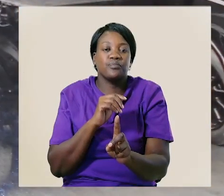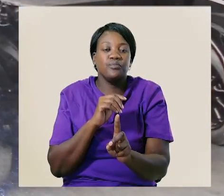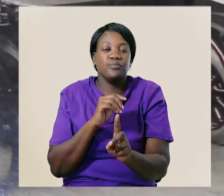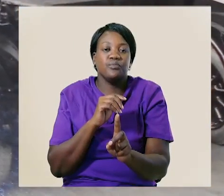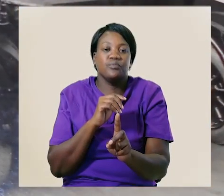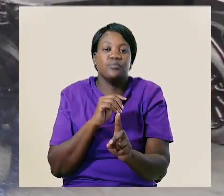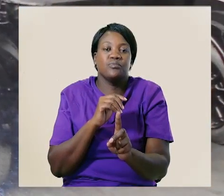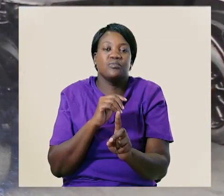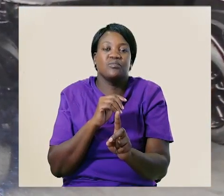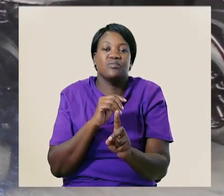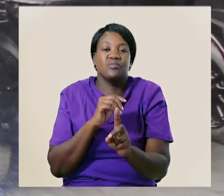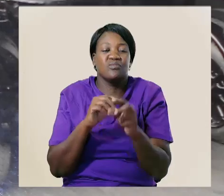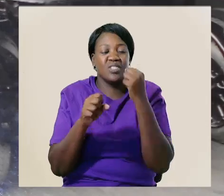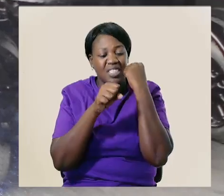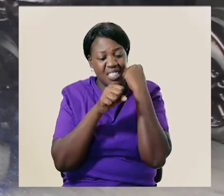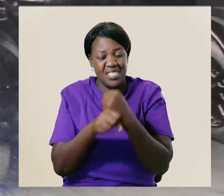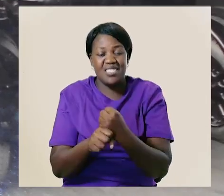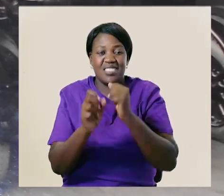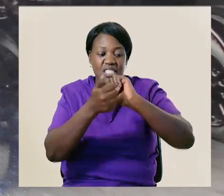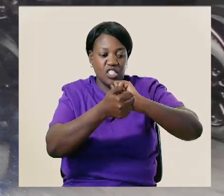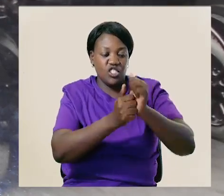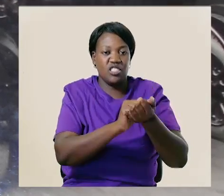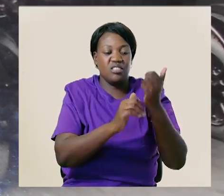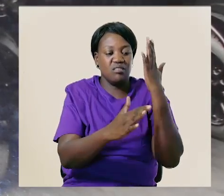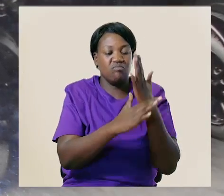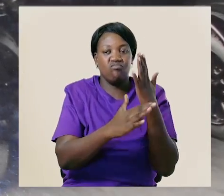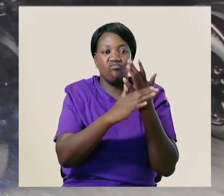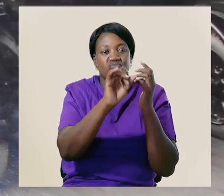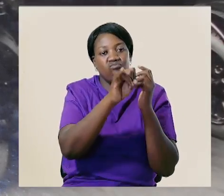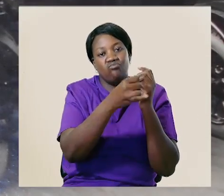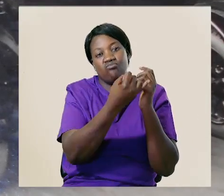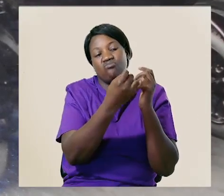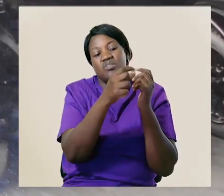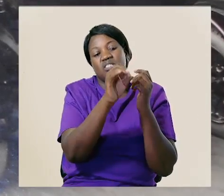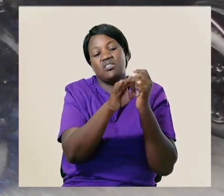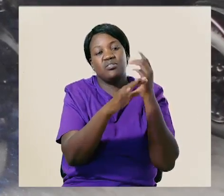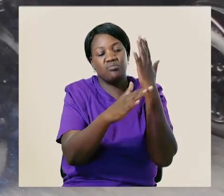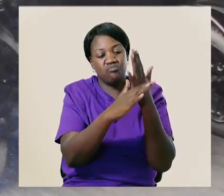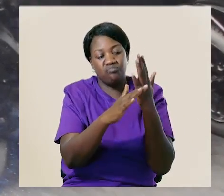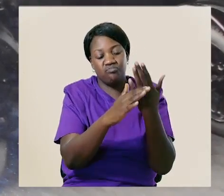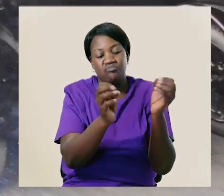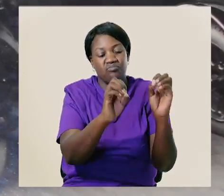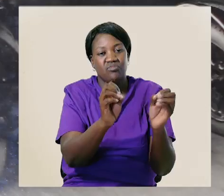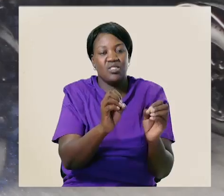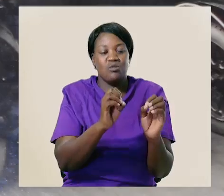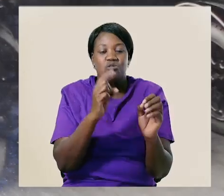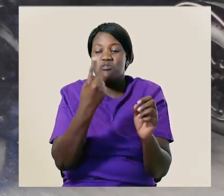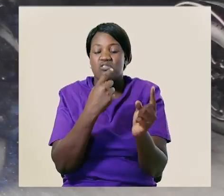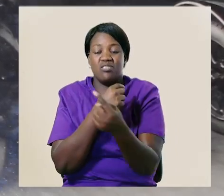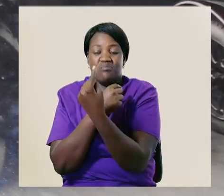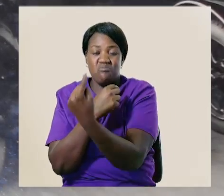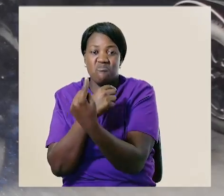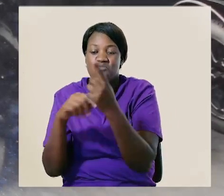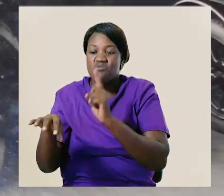Specialized workers might find it hard to change jobs if they become unemployed because they only know one part of the